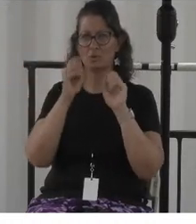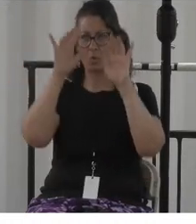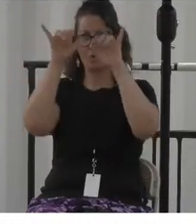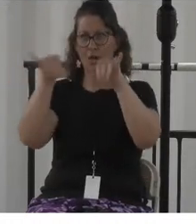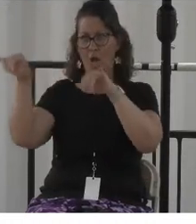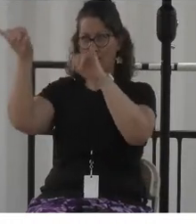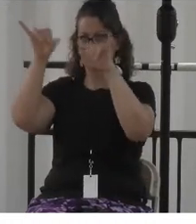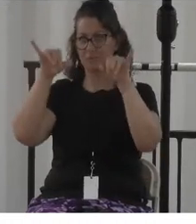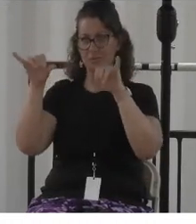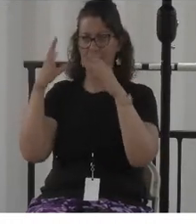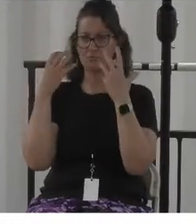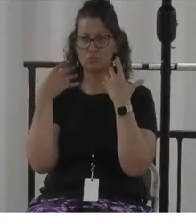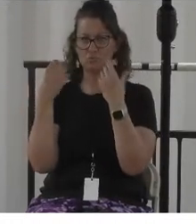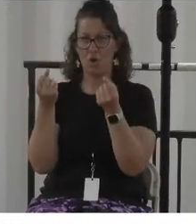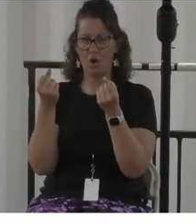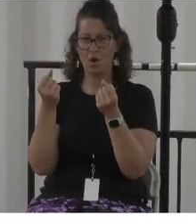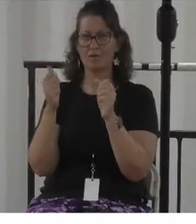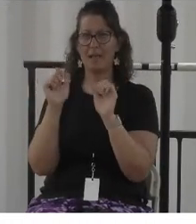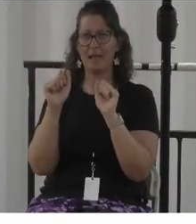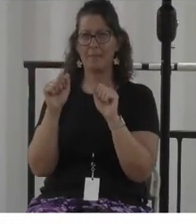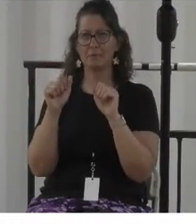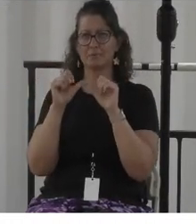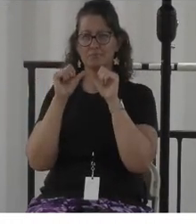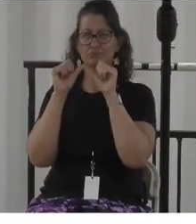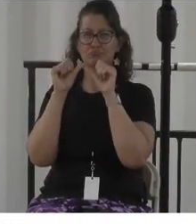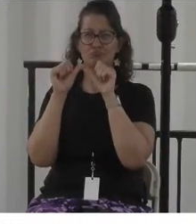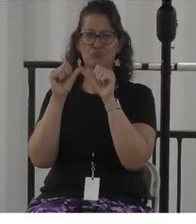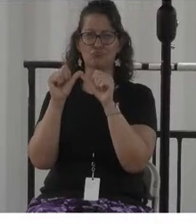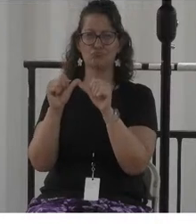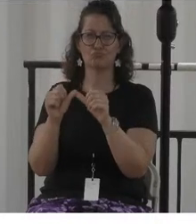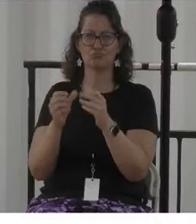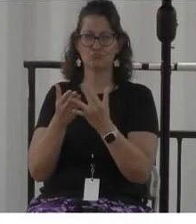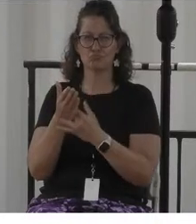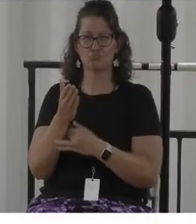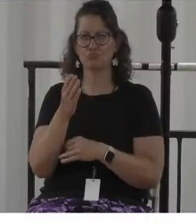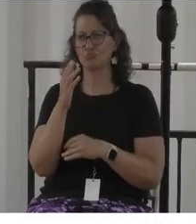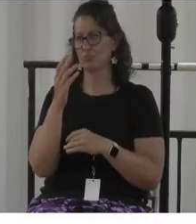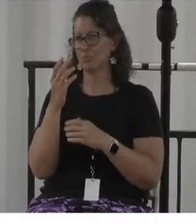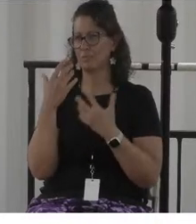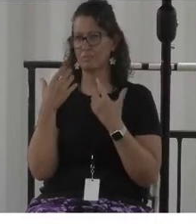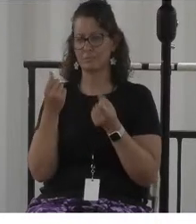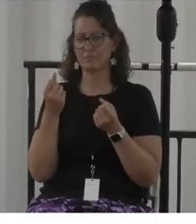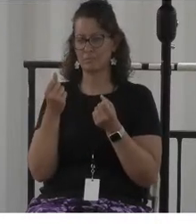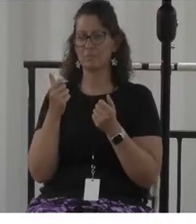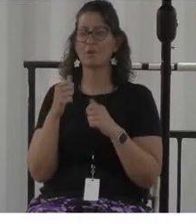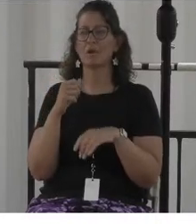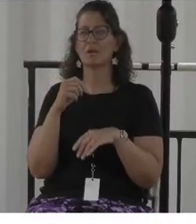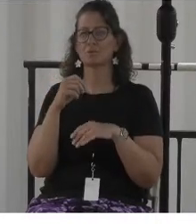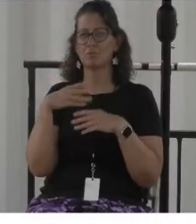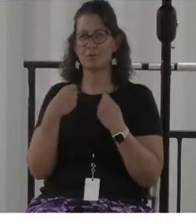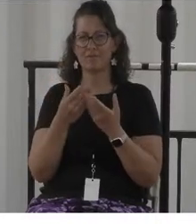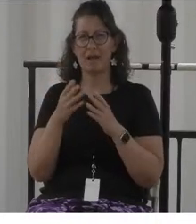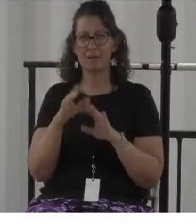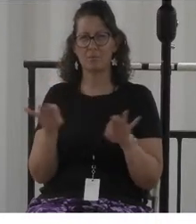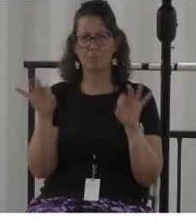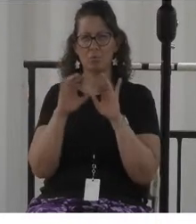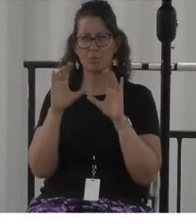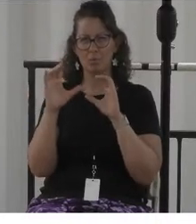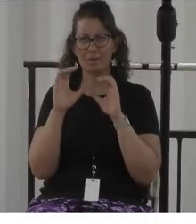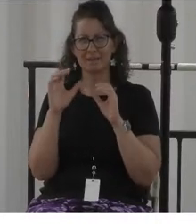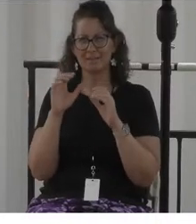and it's so robust and is able to be so resilient to be able to provide critical communications in those particular